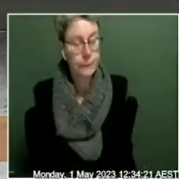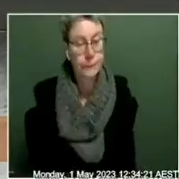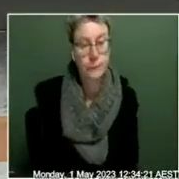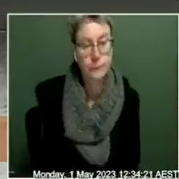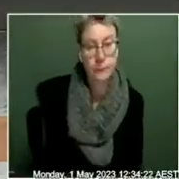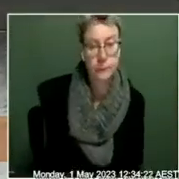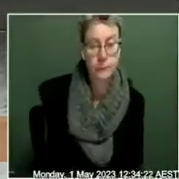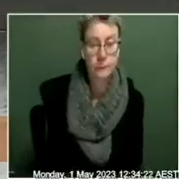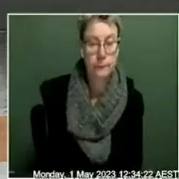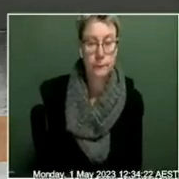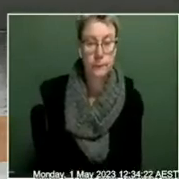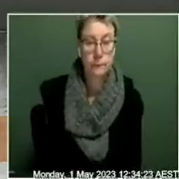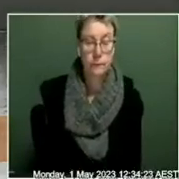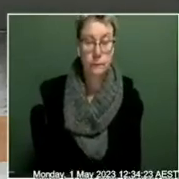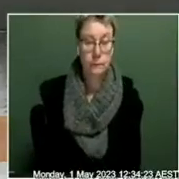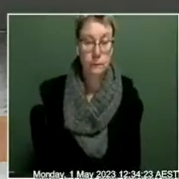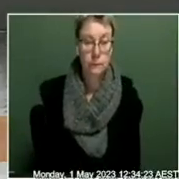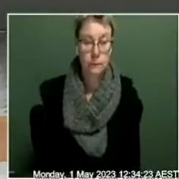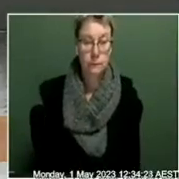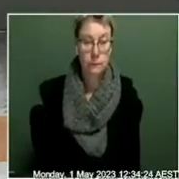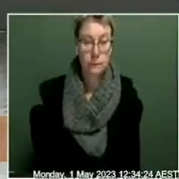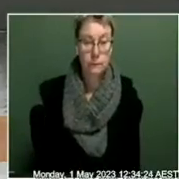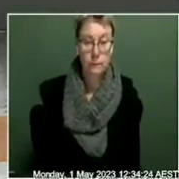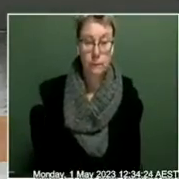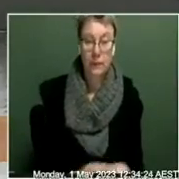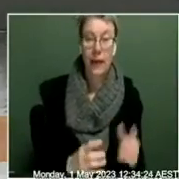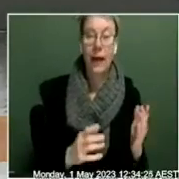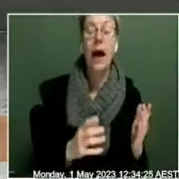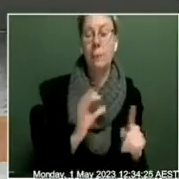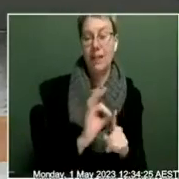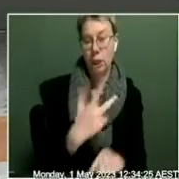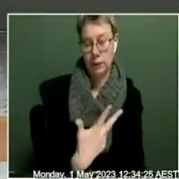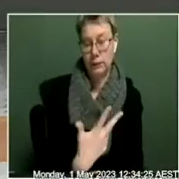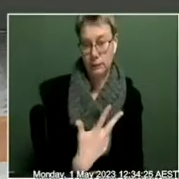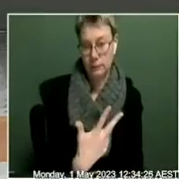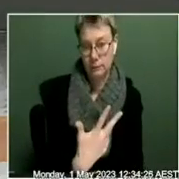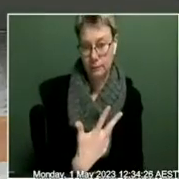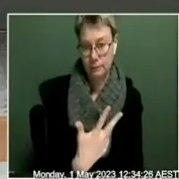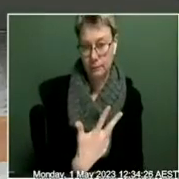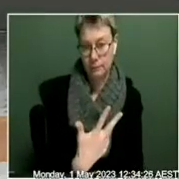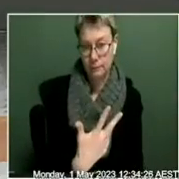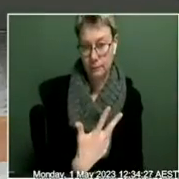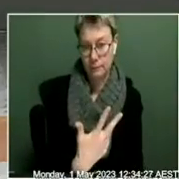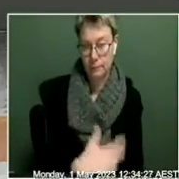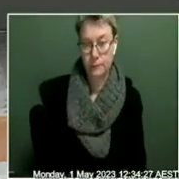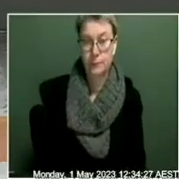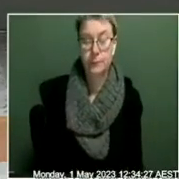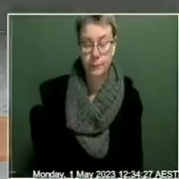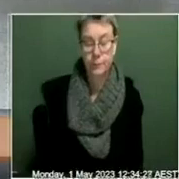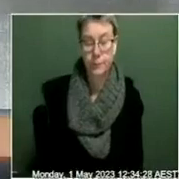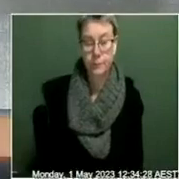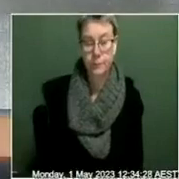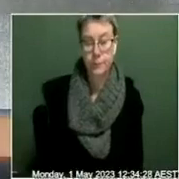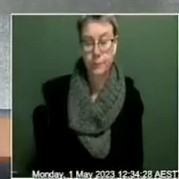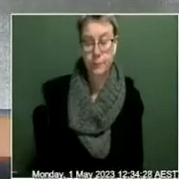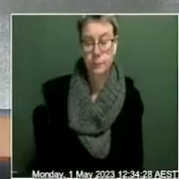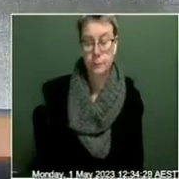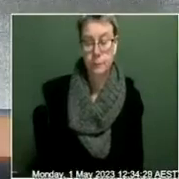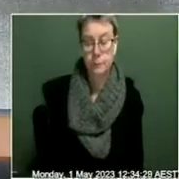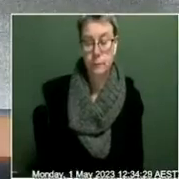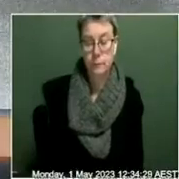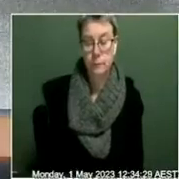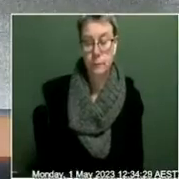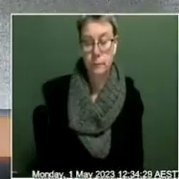I'm seeing this response, I would have to say